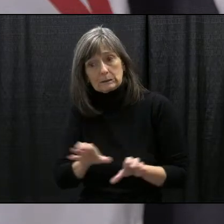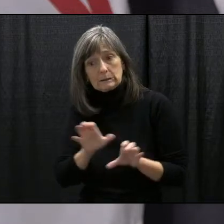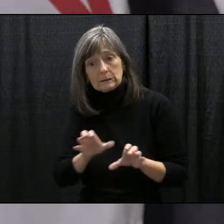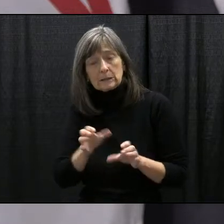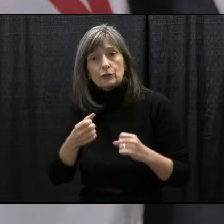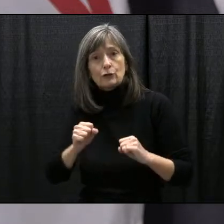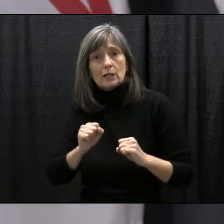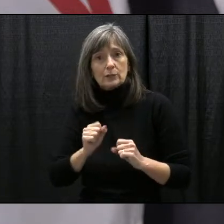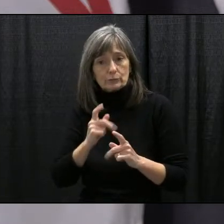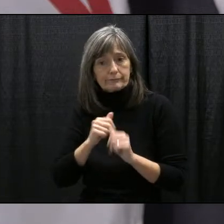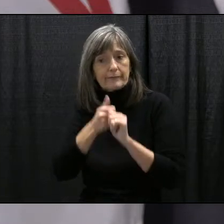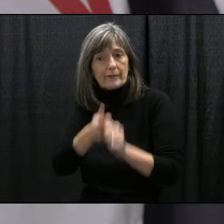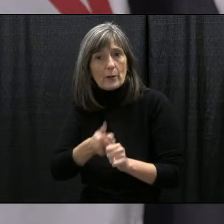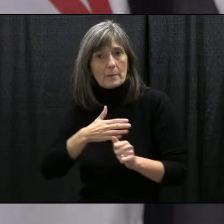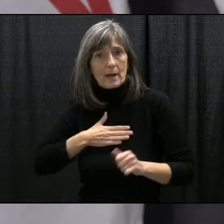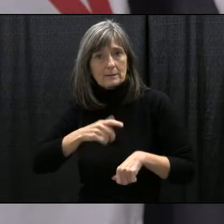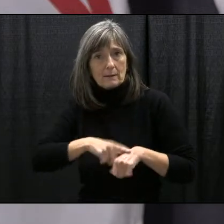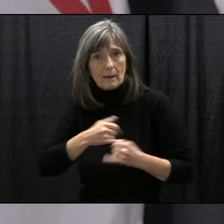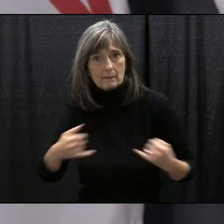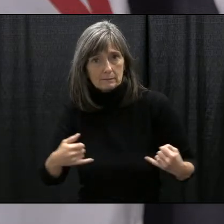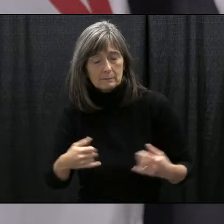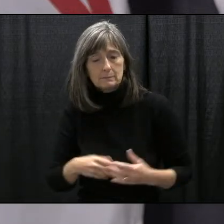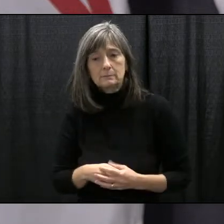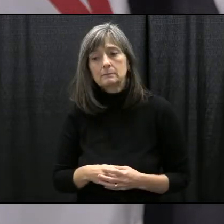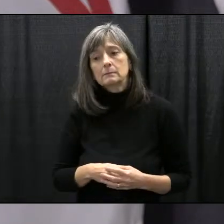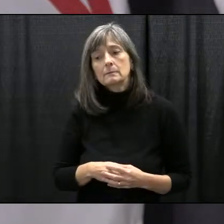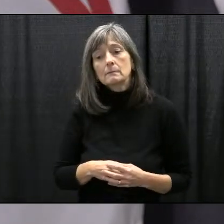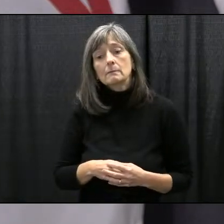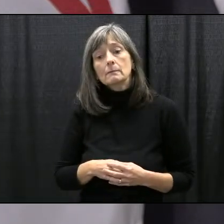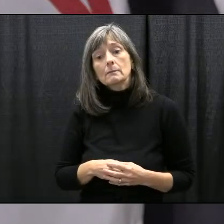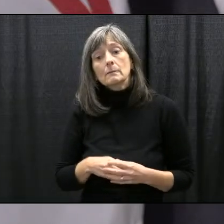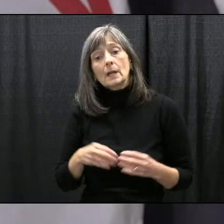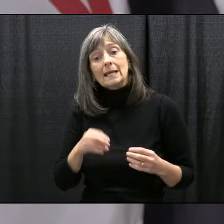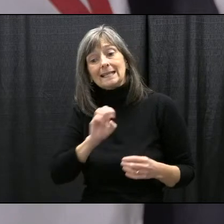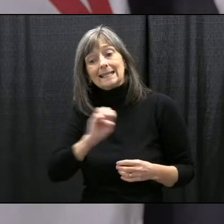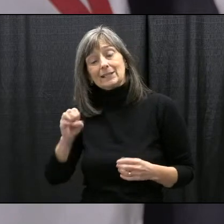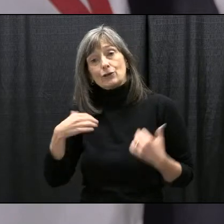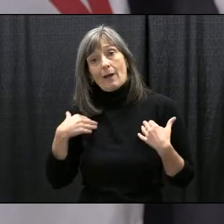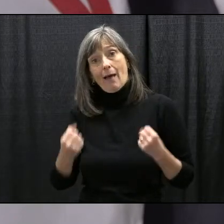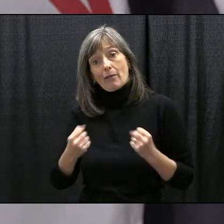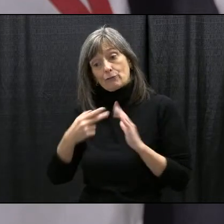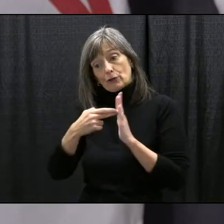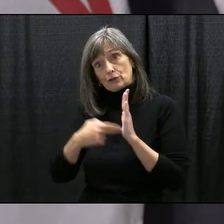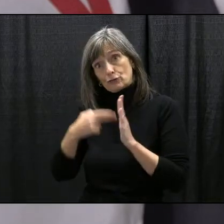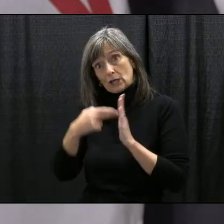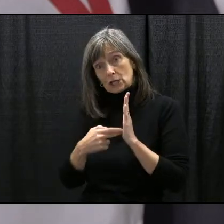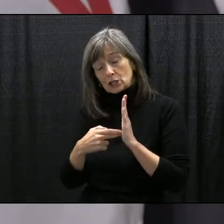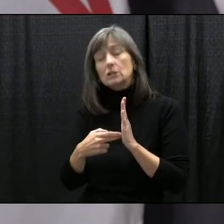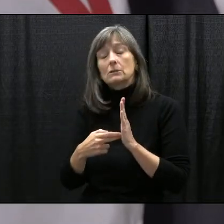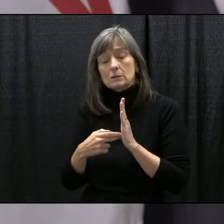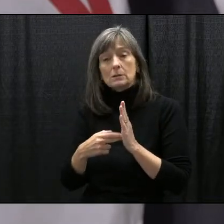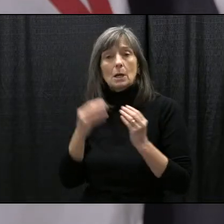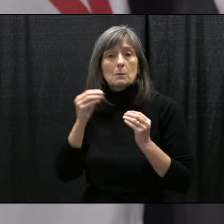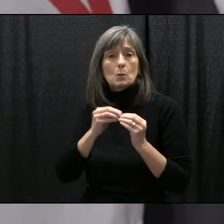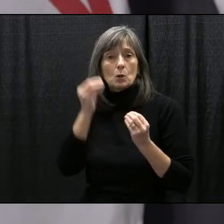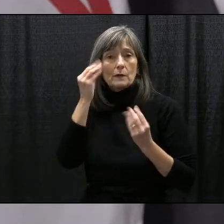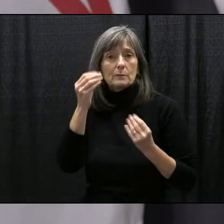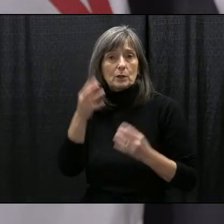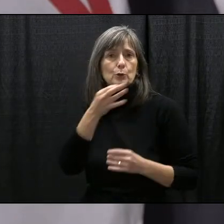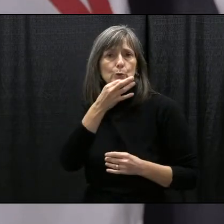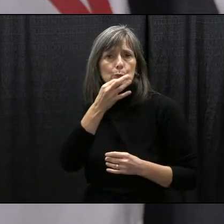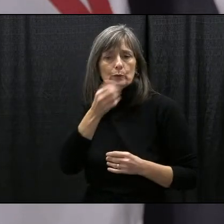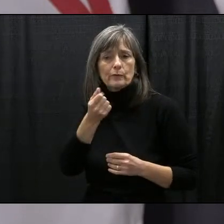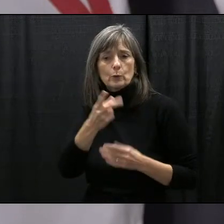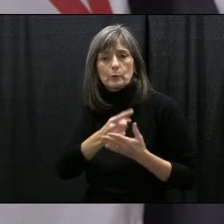these timelines. More details about clinic registration for the Eastern Health clinics will be available in the coming